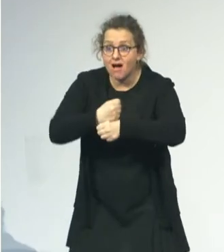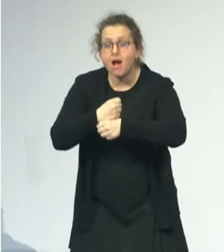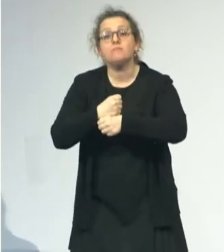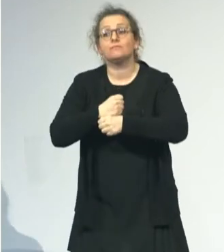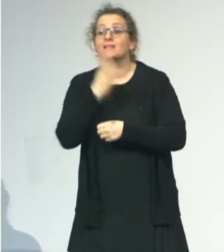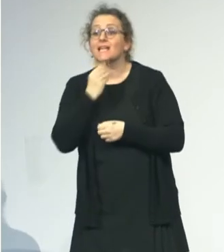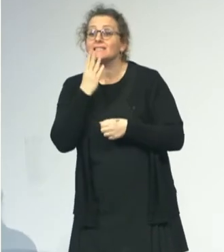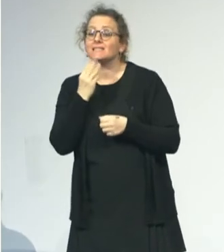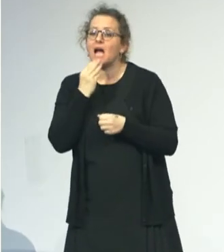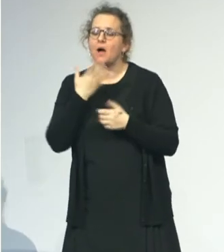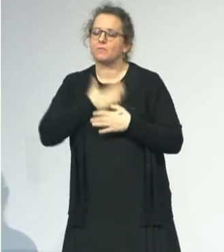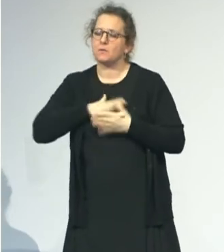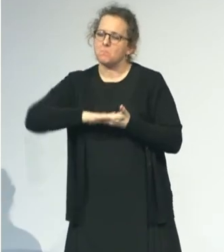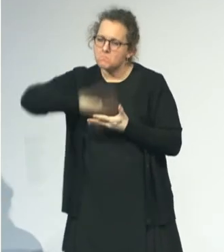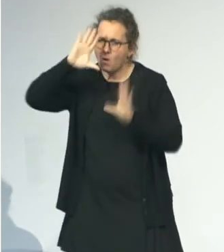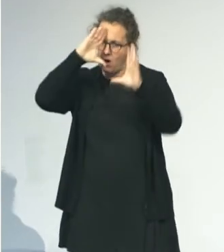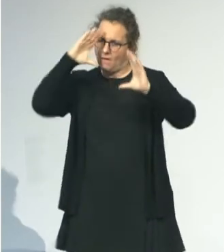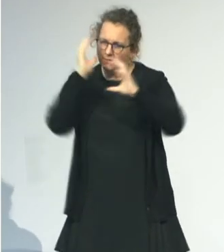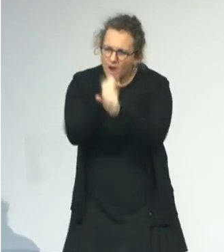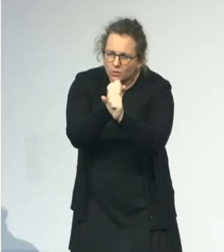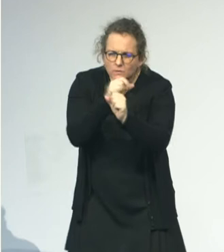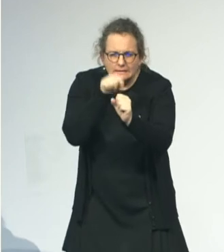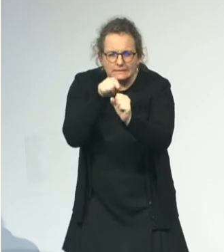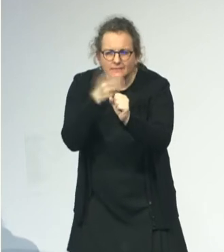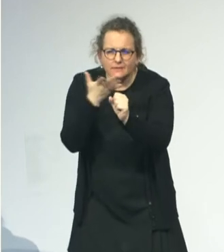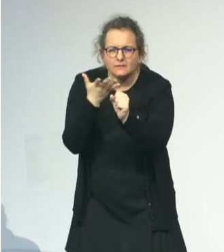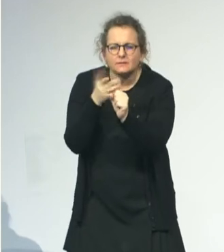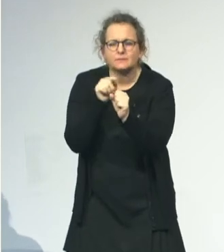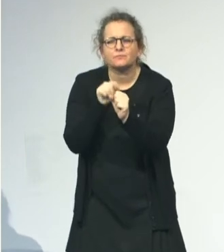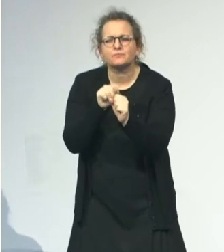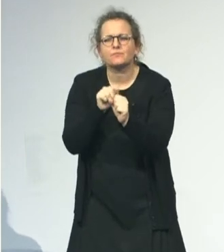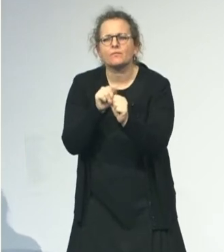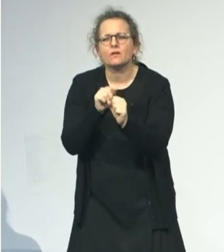gives the most nominations. Most nominations, absolutely. Yeah, we're crazy, yeah.